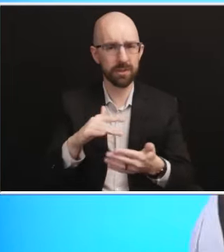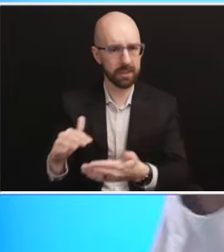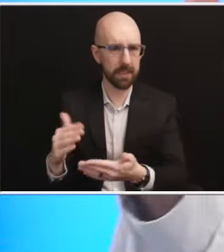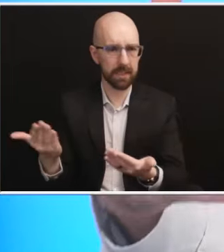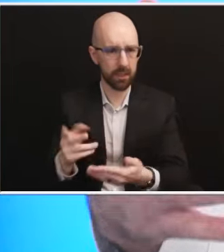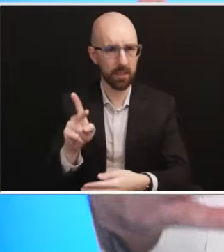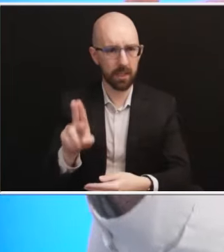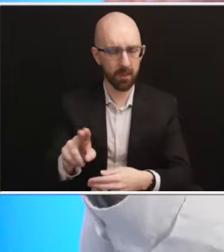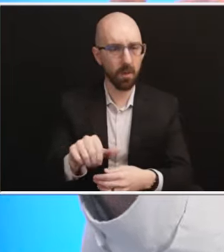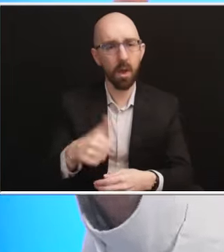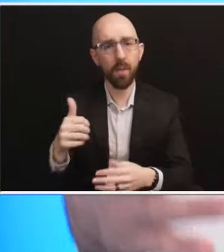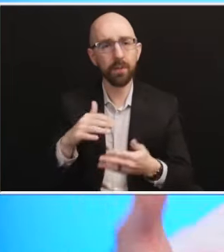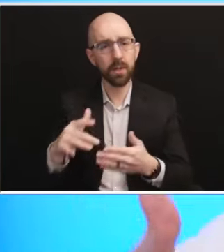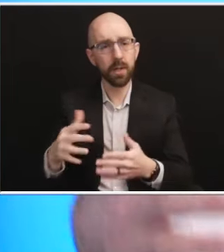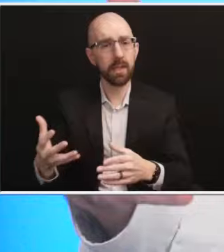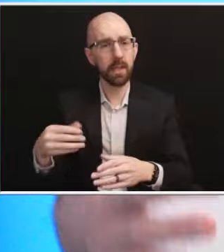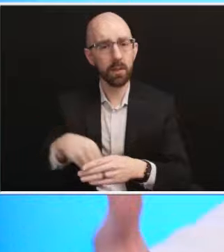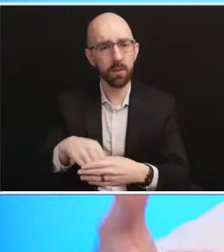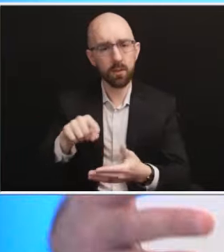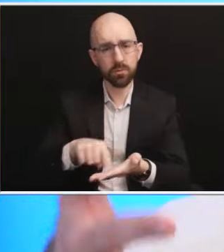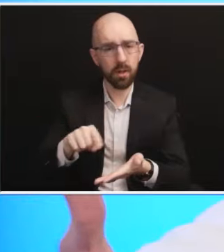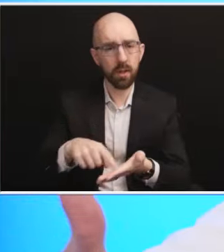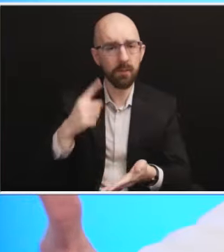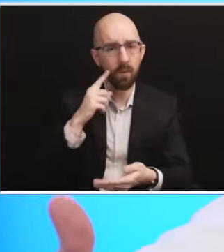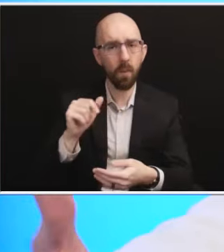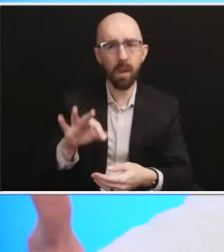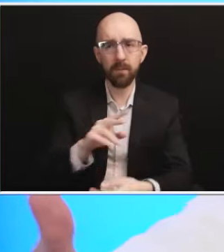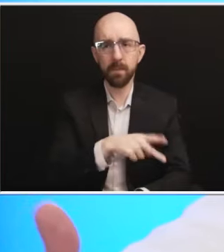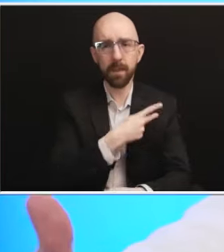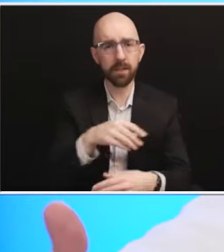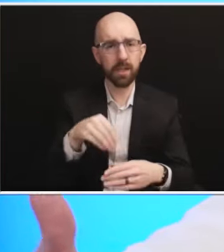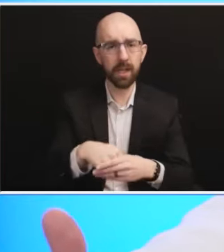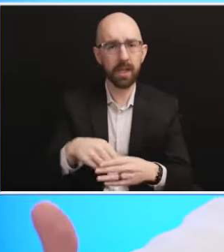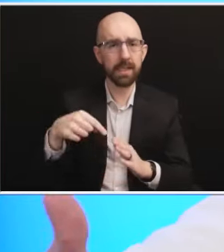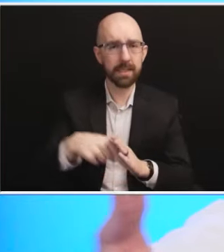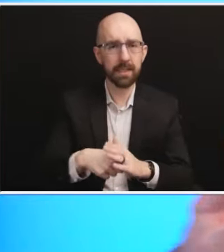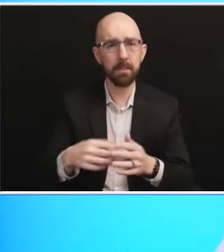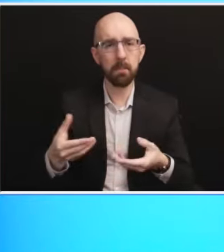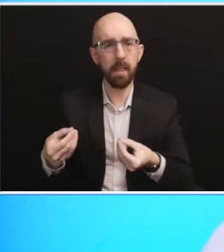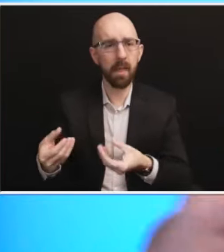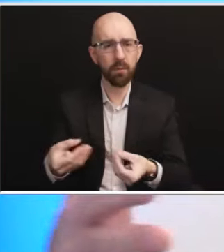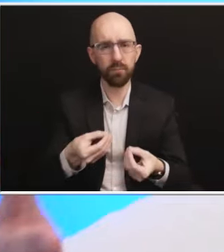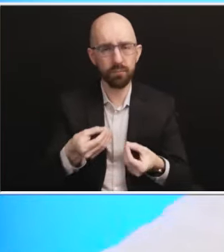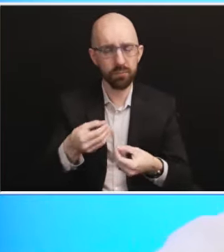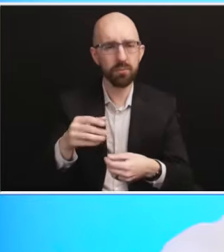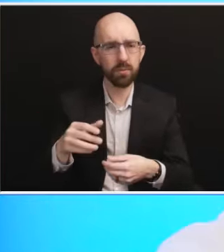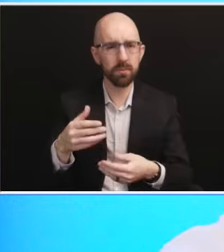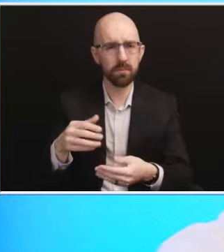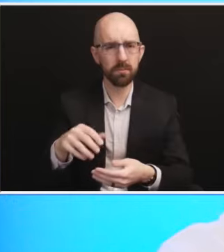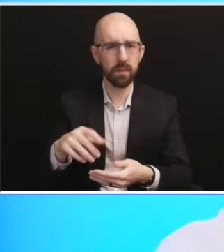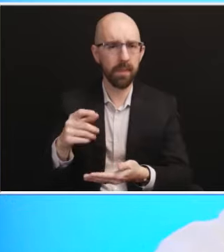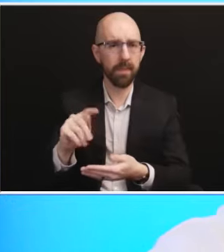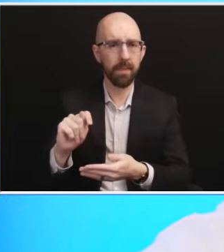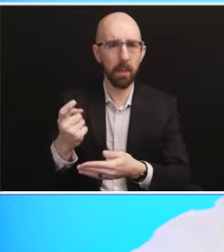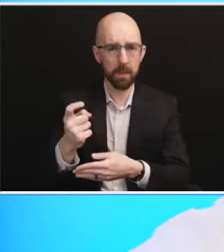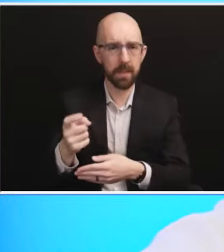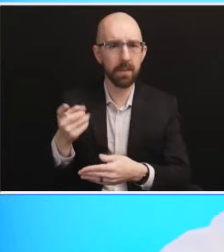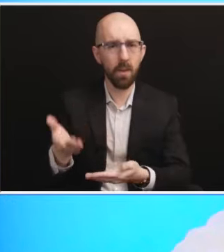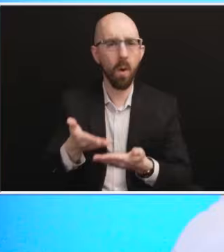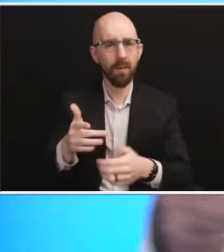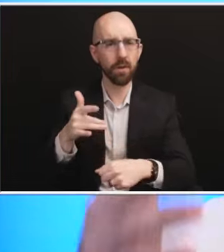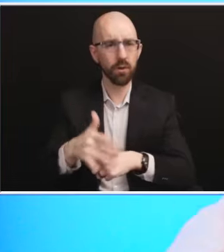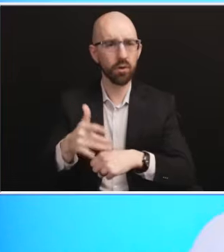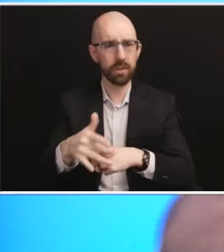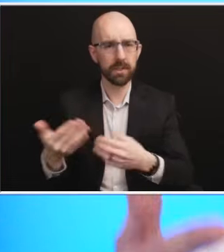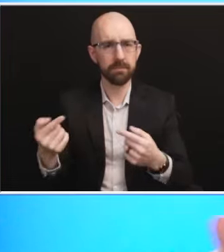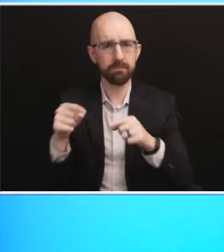include checking for whether a patient is in a deep molecular remission at completion of therapy and offering early consolidation with CAR T-cell therapy.